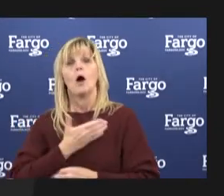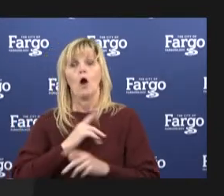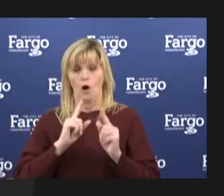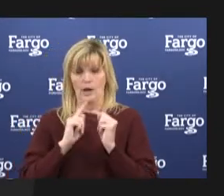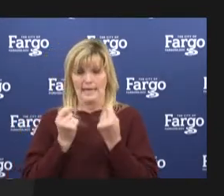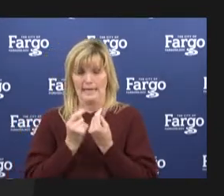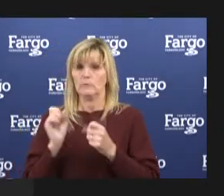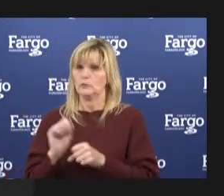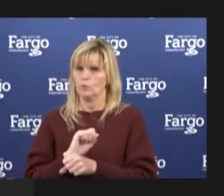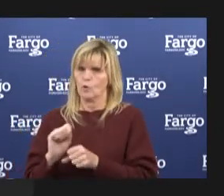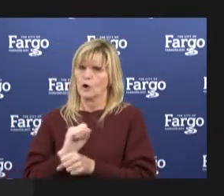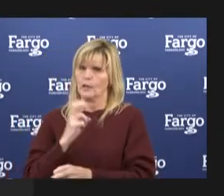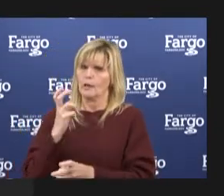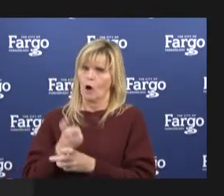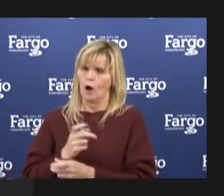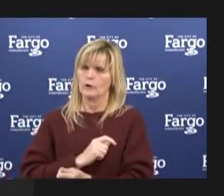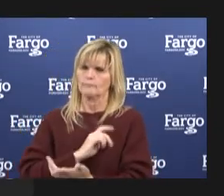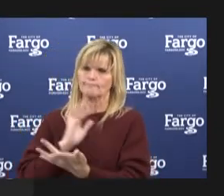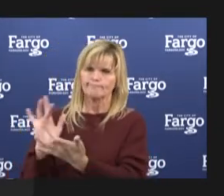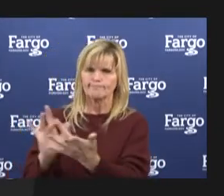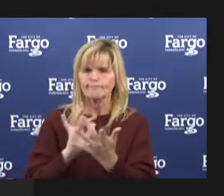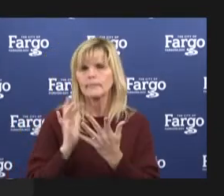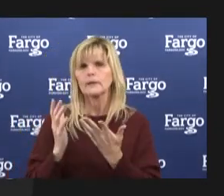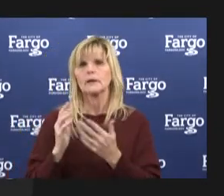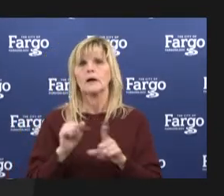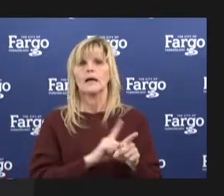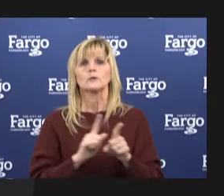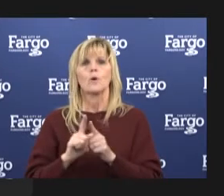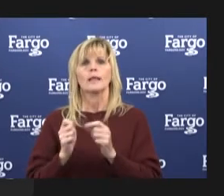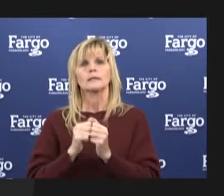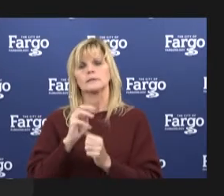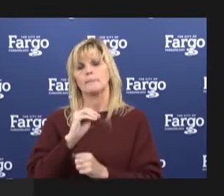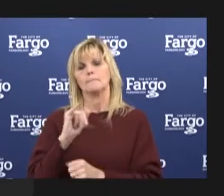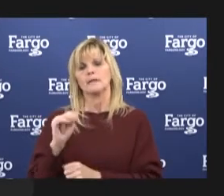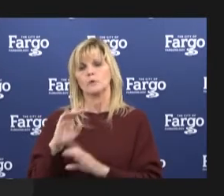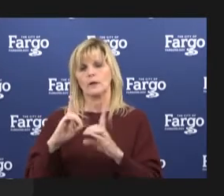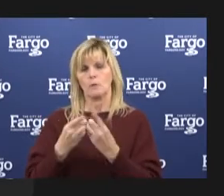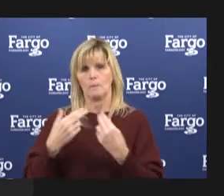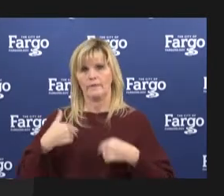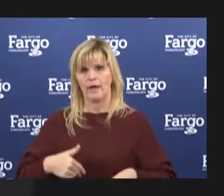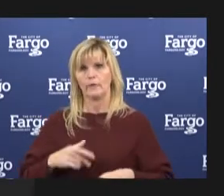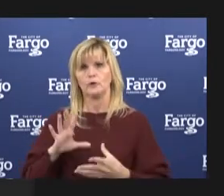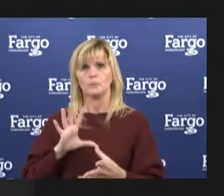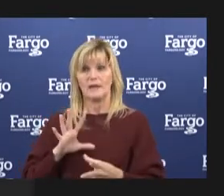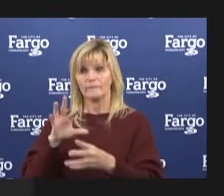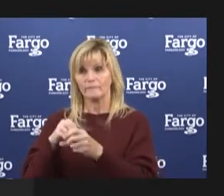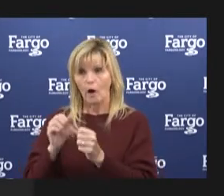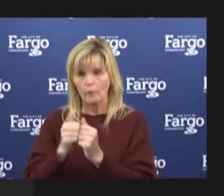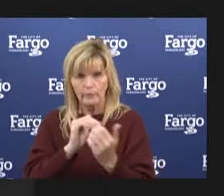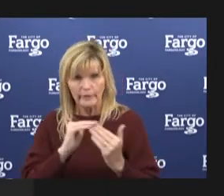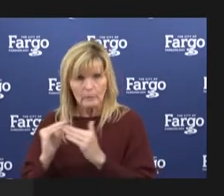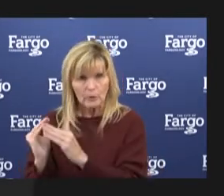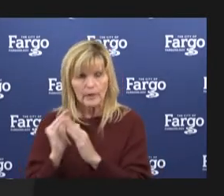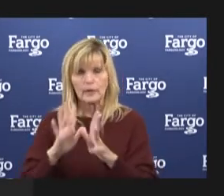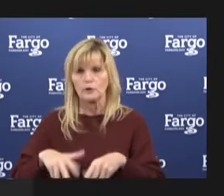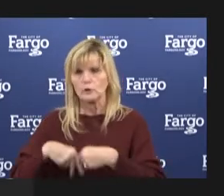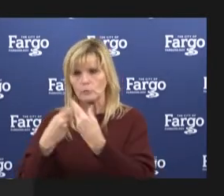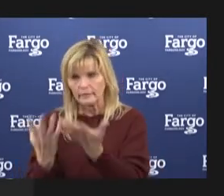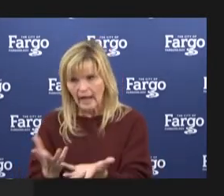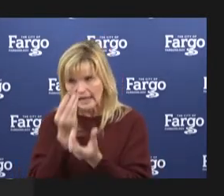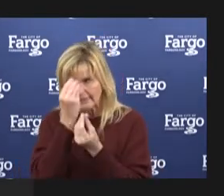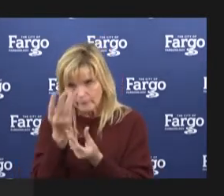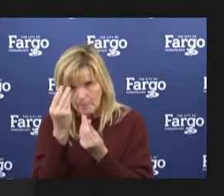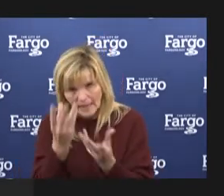working very diligently along with the Minnesota Department of Health to engage our community, to provide